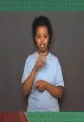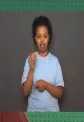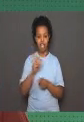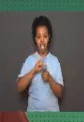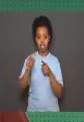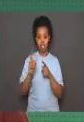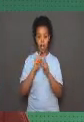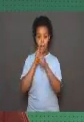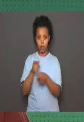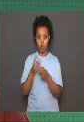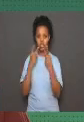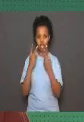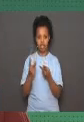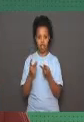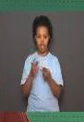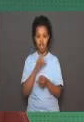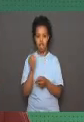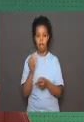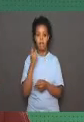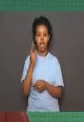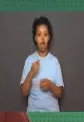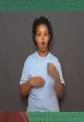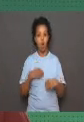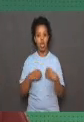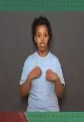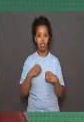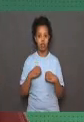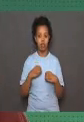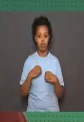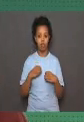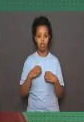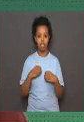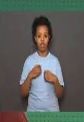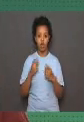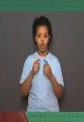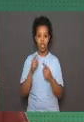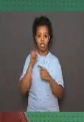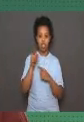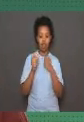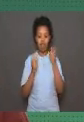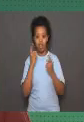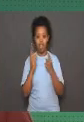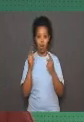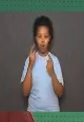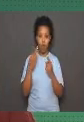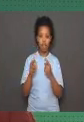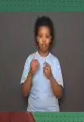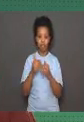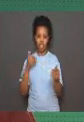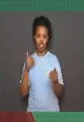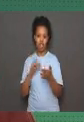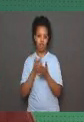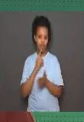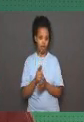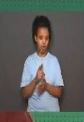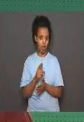response that moves an organism towards or away from stimuli. We also